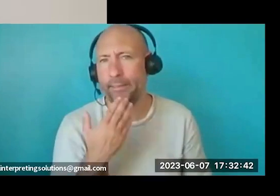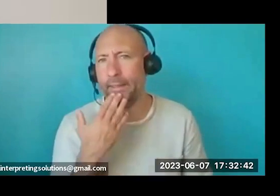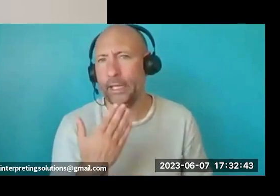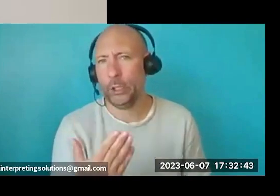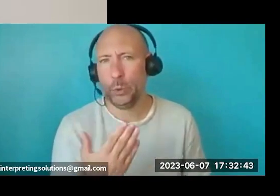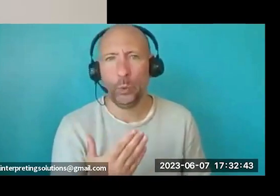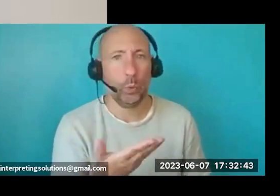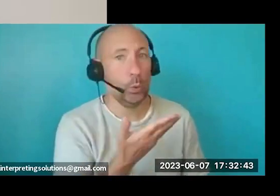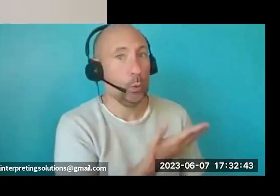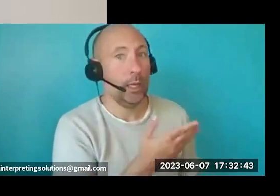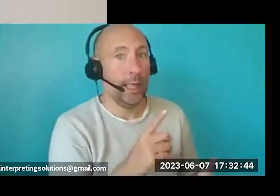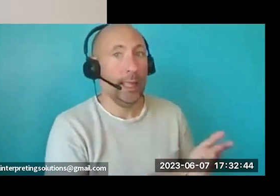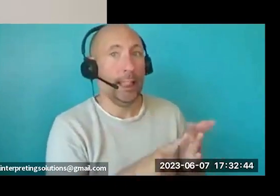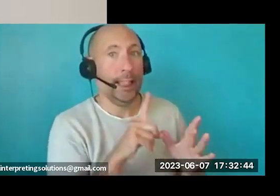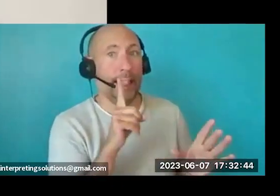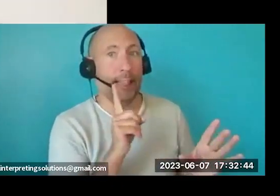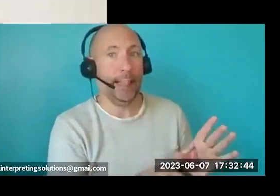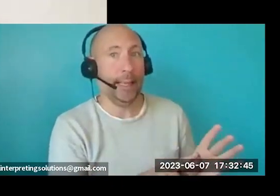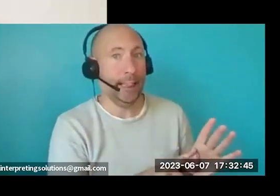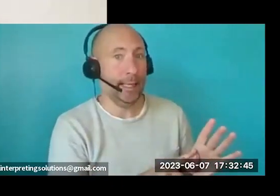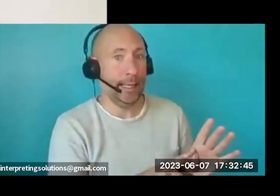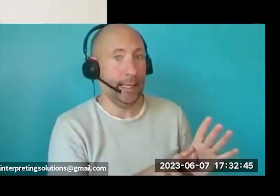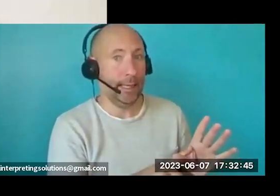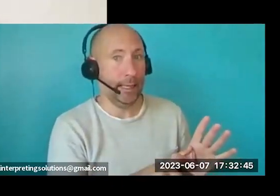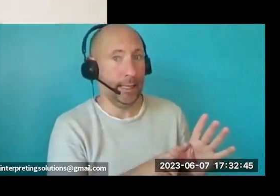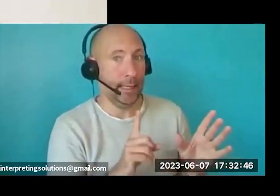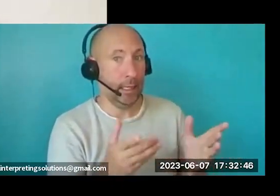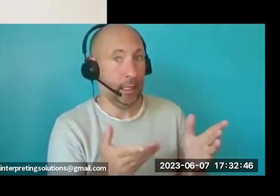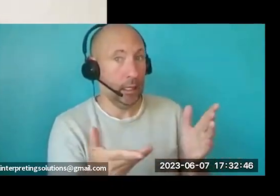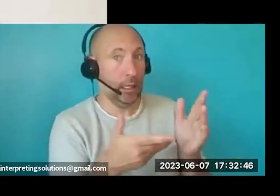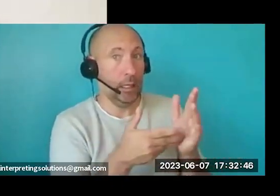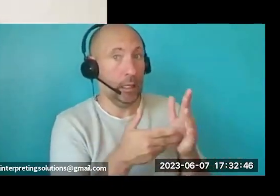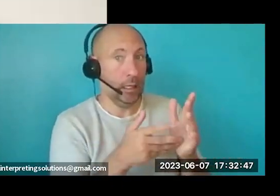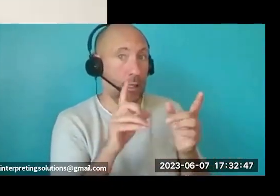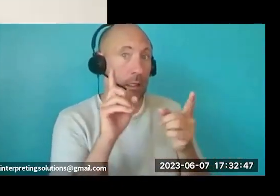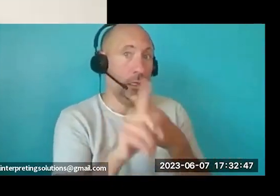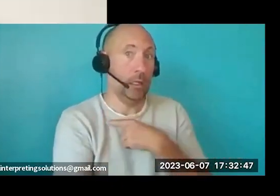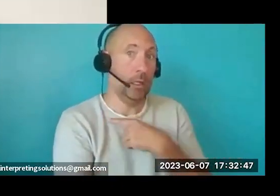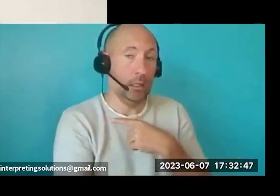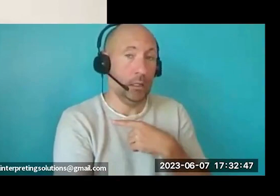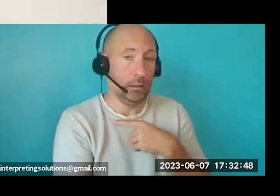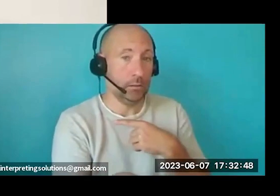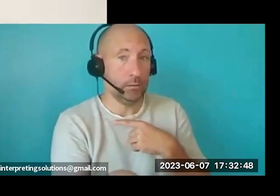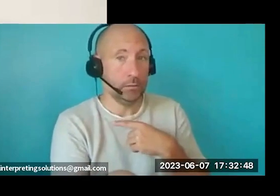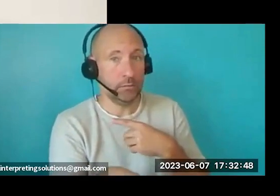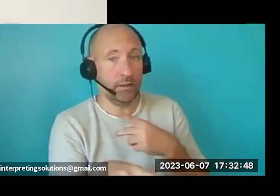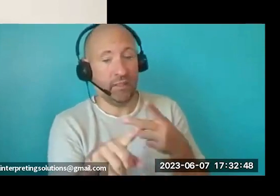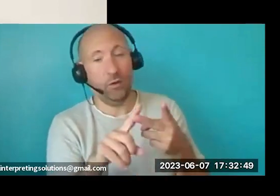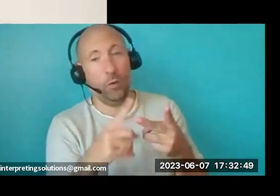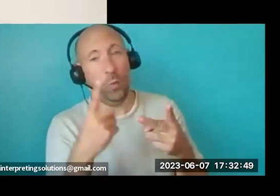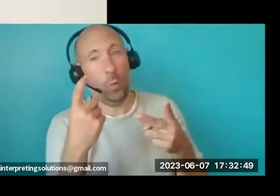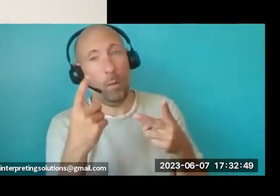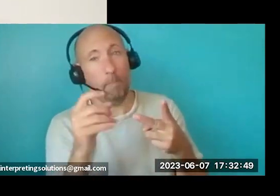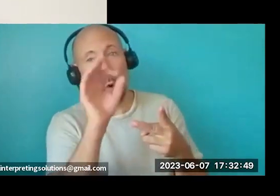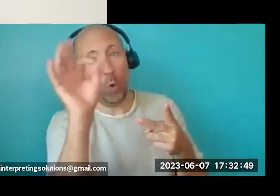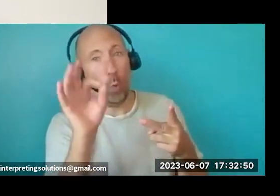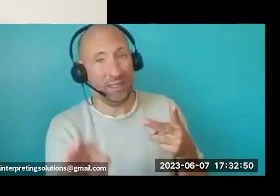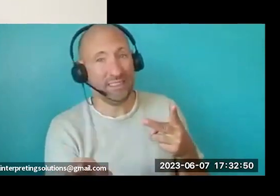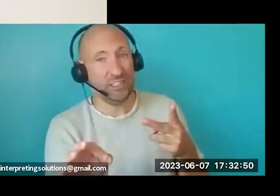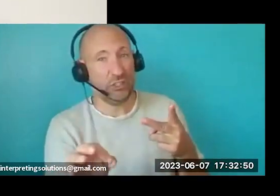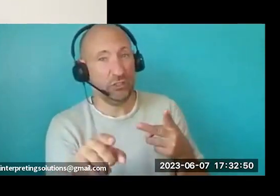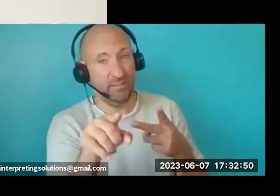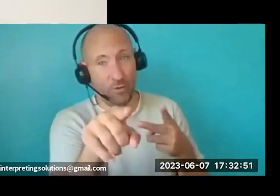Lily? There is also then another question for you so that you can answer both. Emily